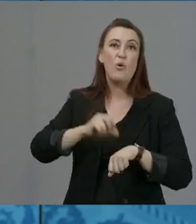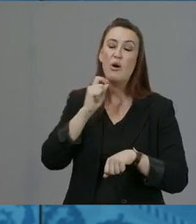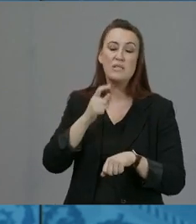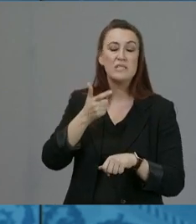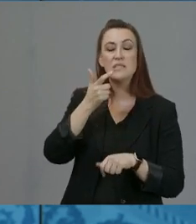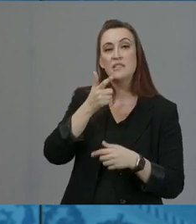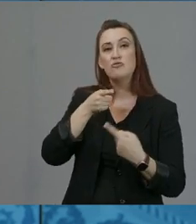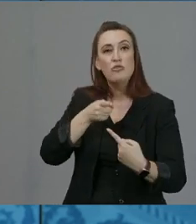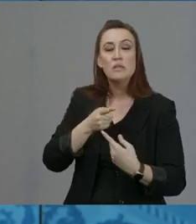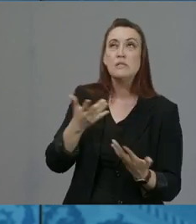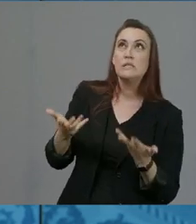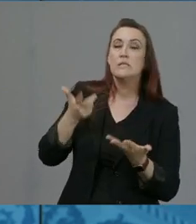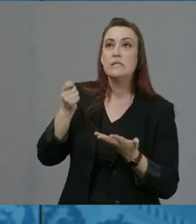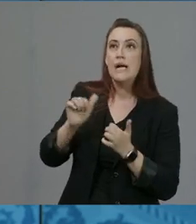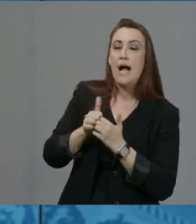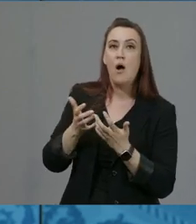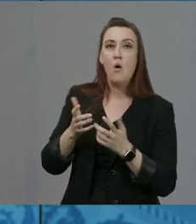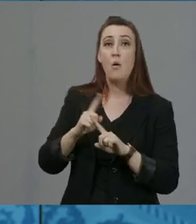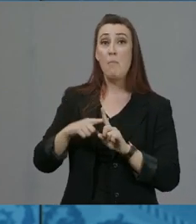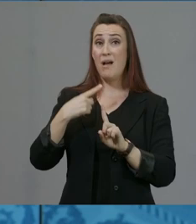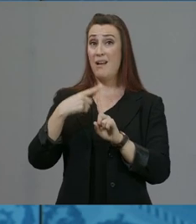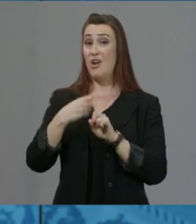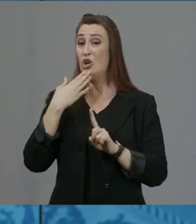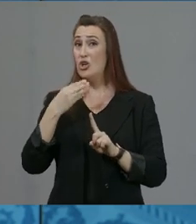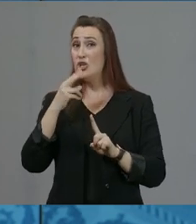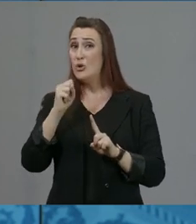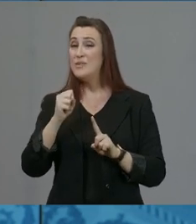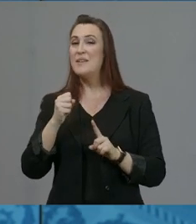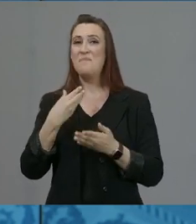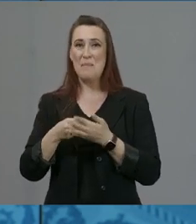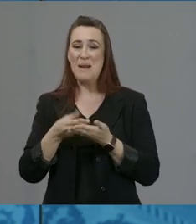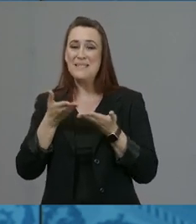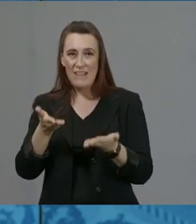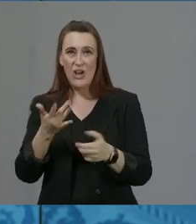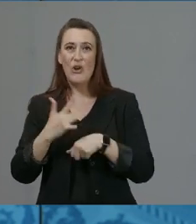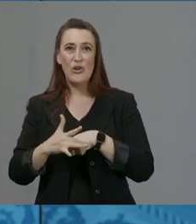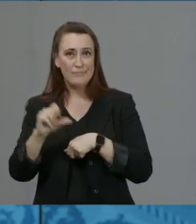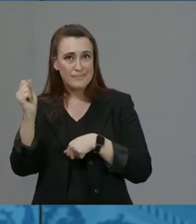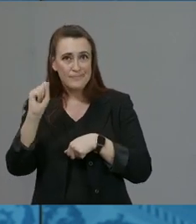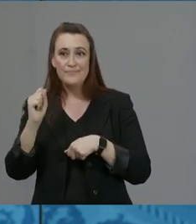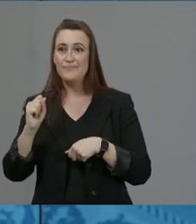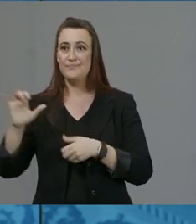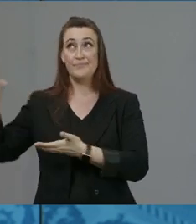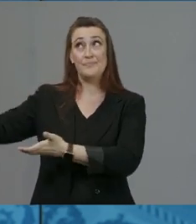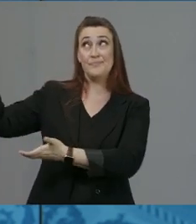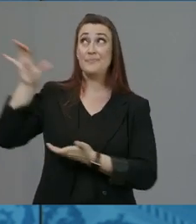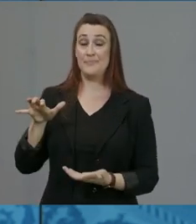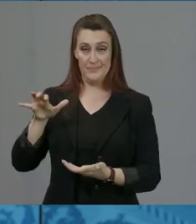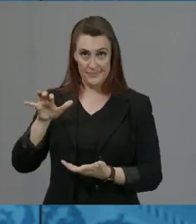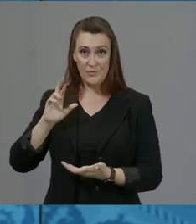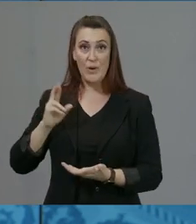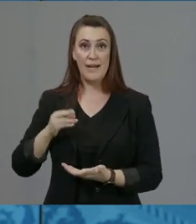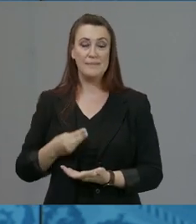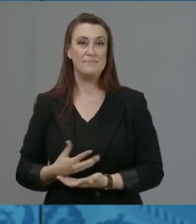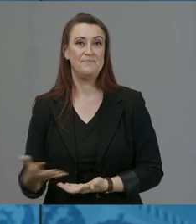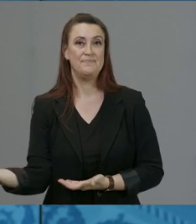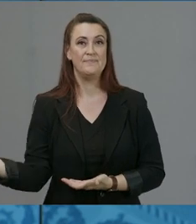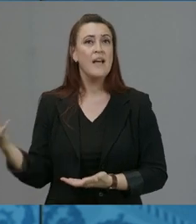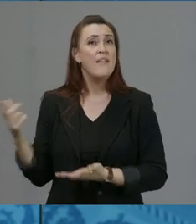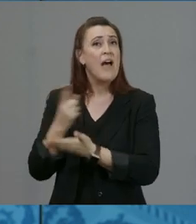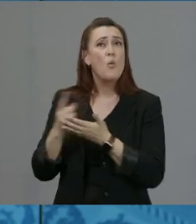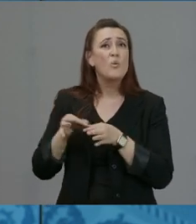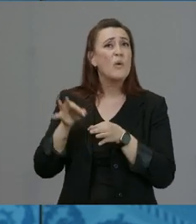system, the good news is the dollars are there. Okay, the dollars are there. There's not a 1 week waiting period.